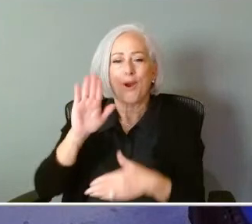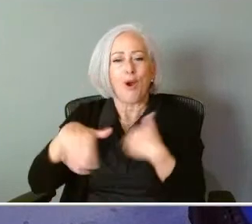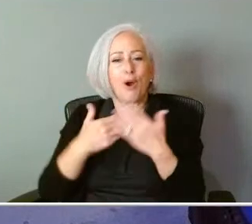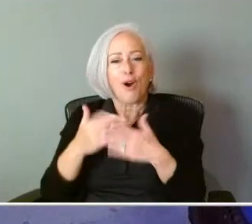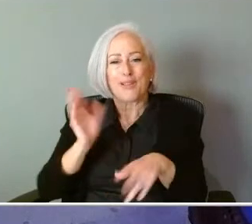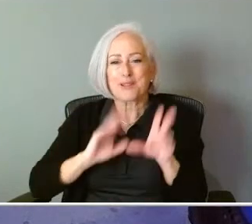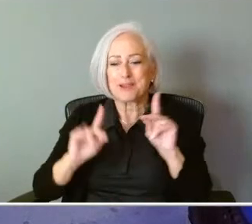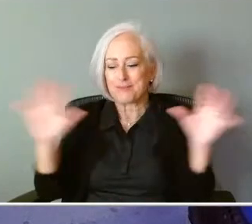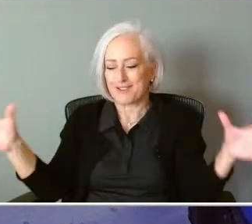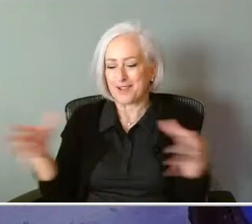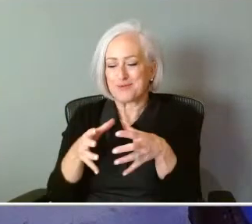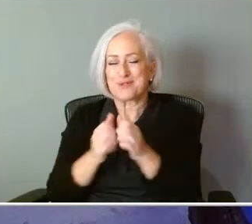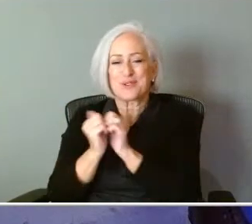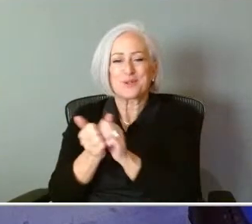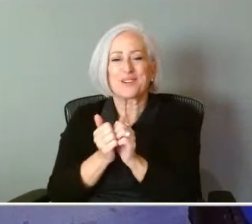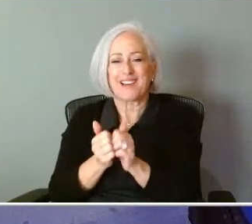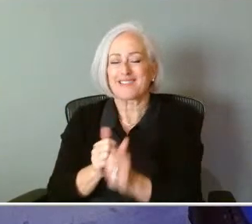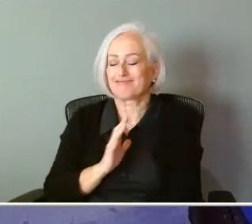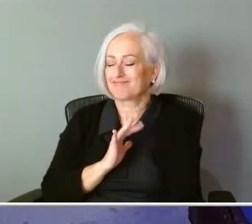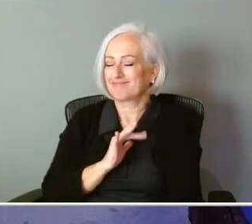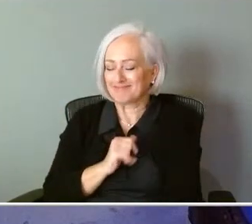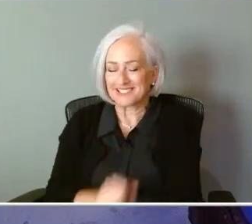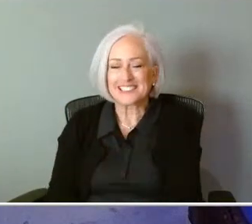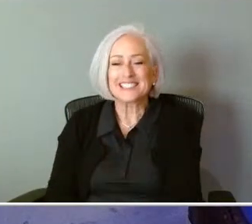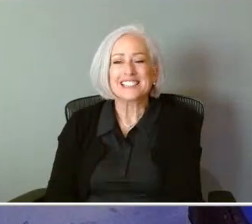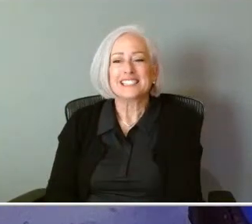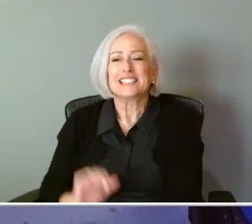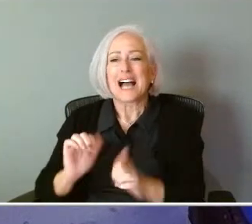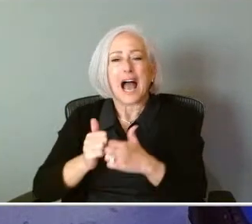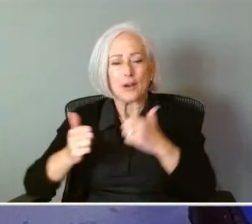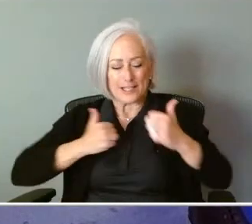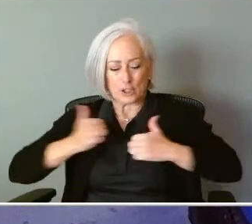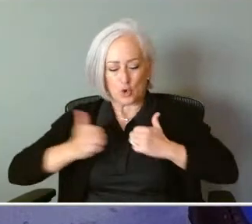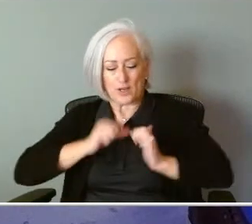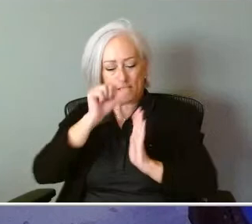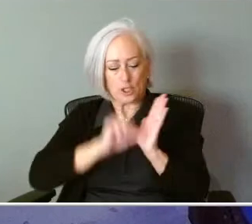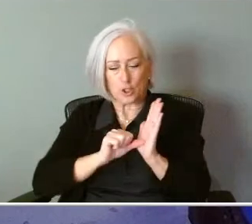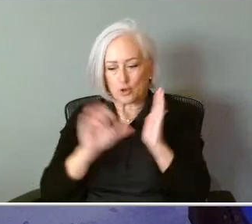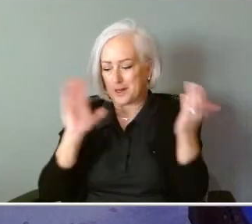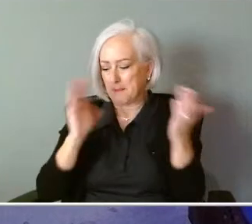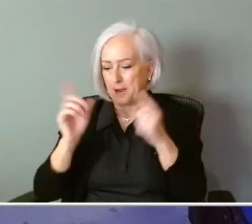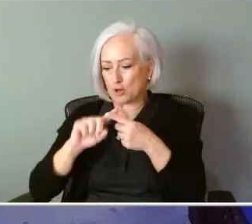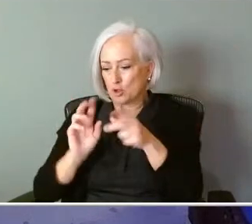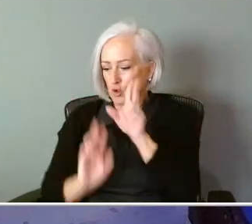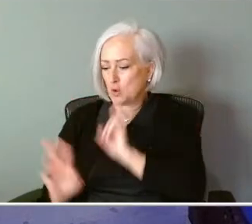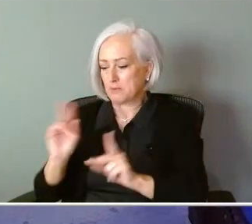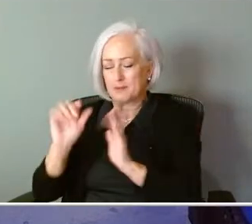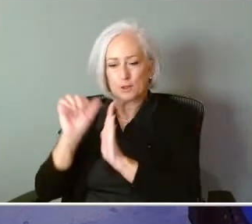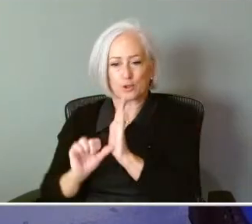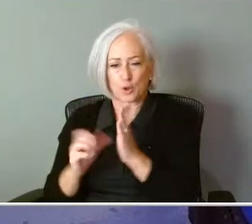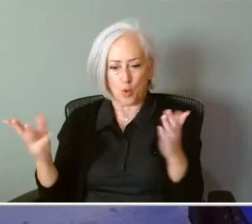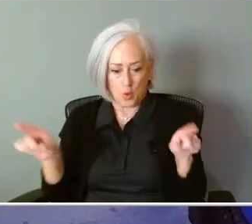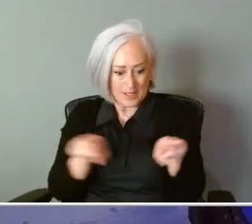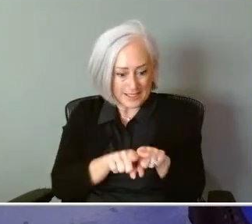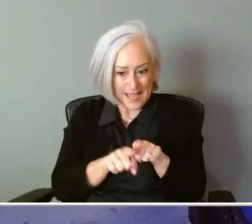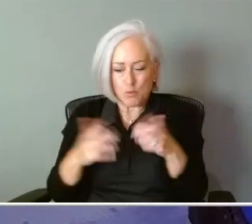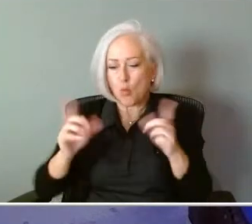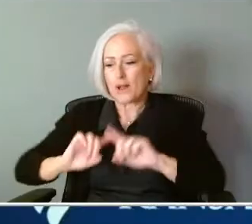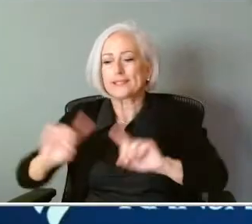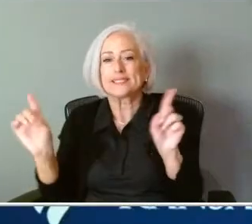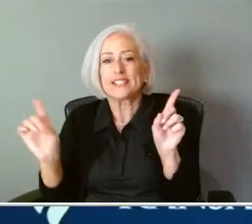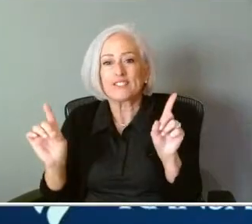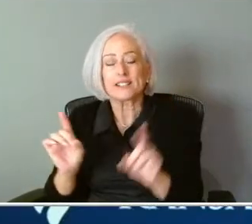to watch. It was. So, but how does gorilla surgery compare to human surgery? What was the same? What was different? So it's really